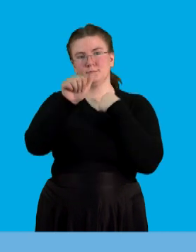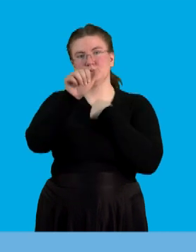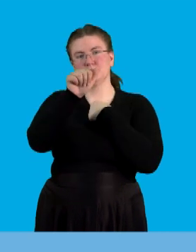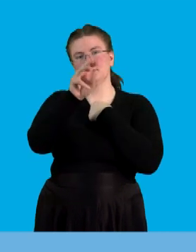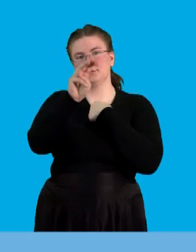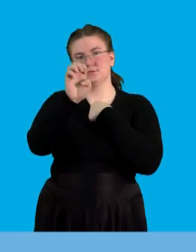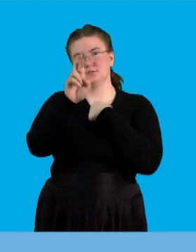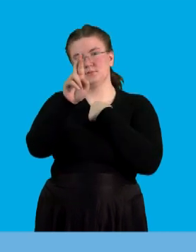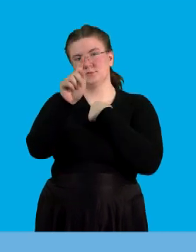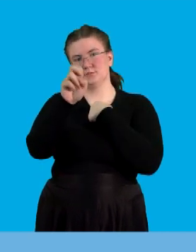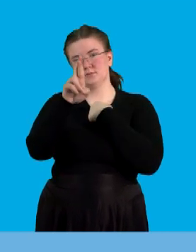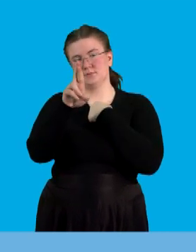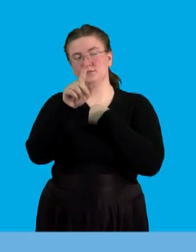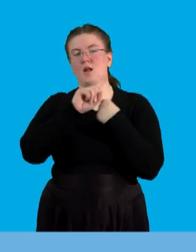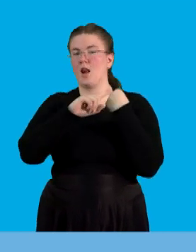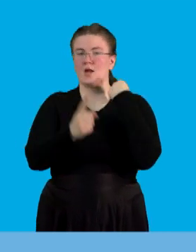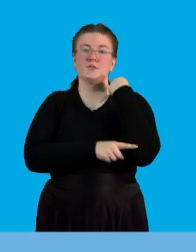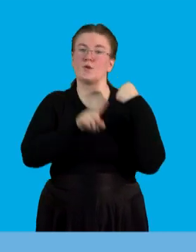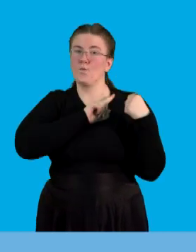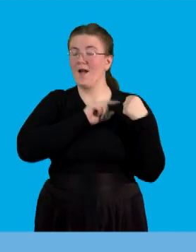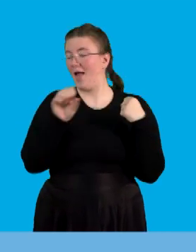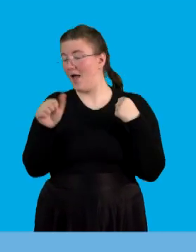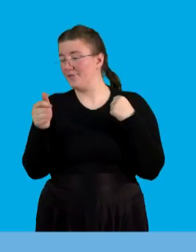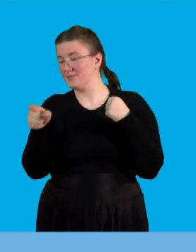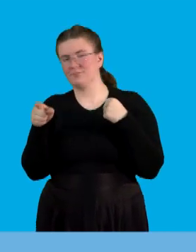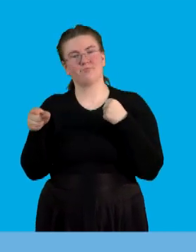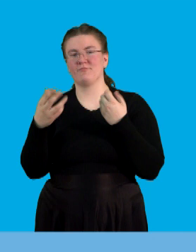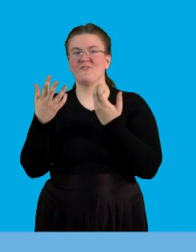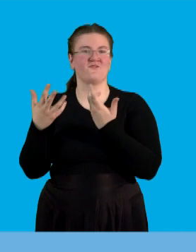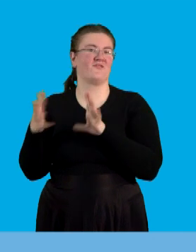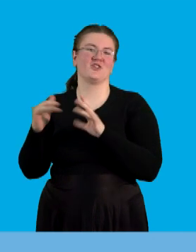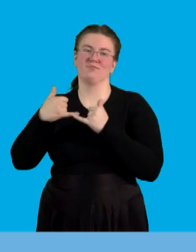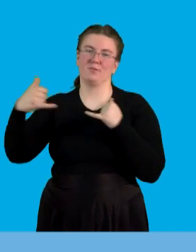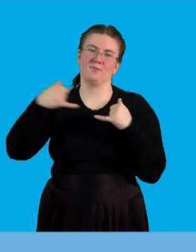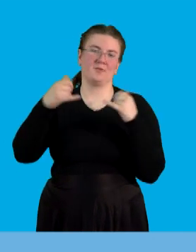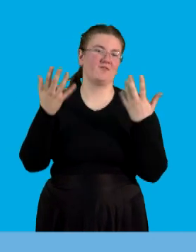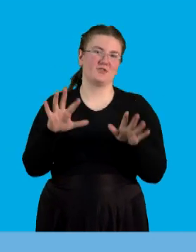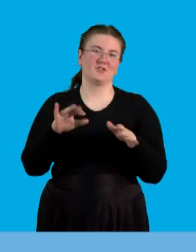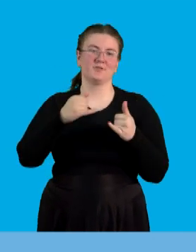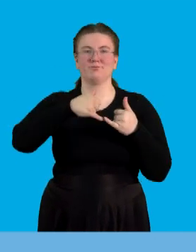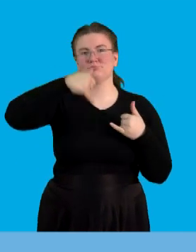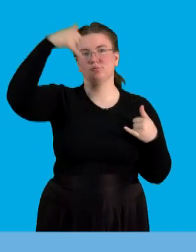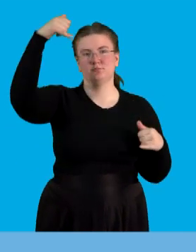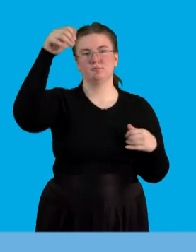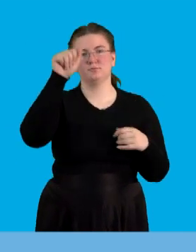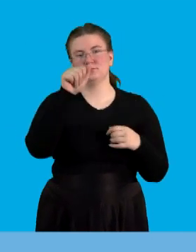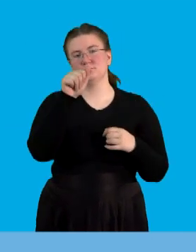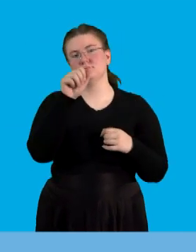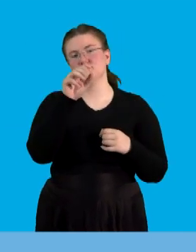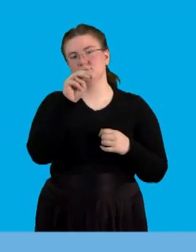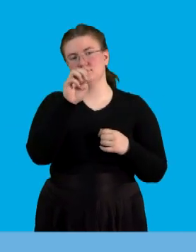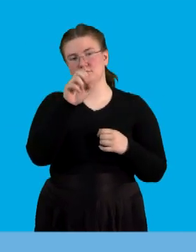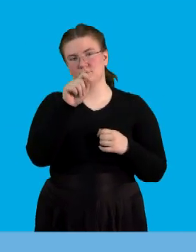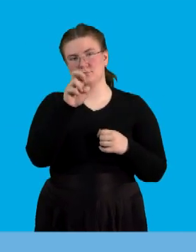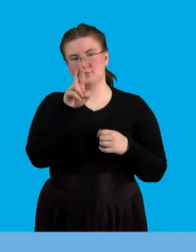the ammeter, because everything else is taken. So obviously the last one is an ammeter. That's a symbol for ammeter, which is A. I